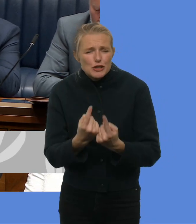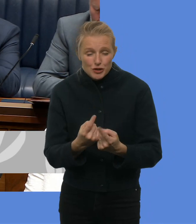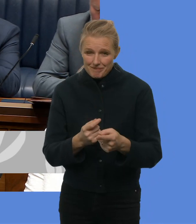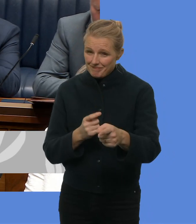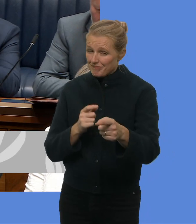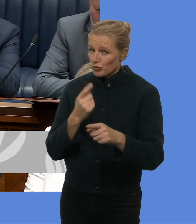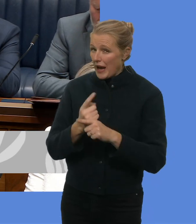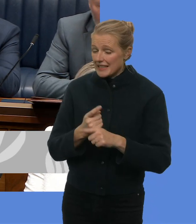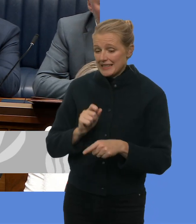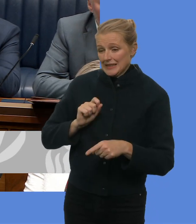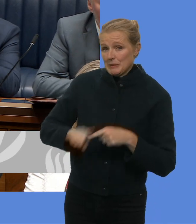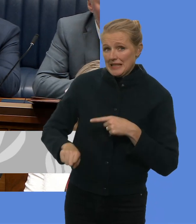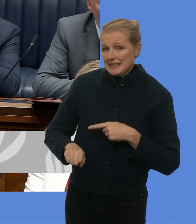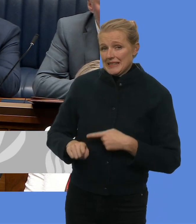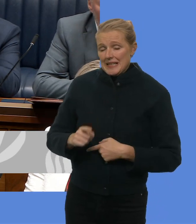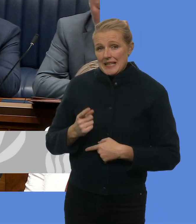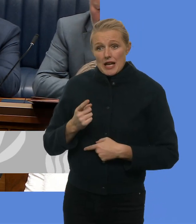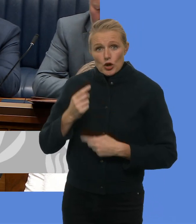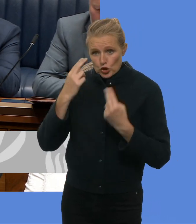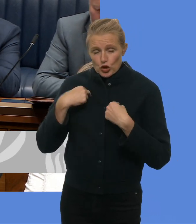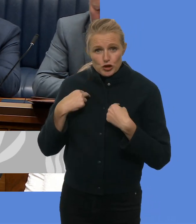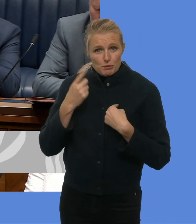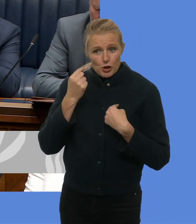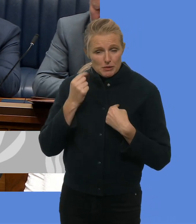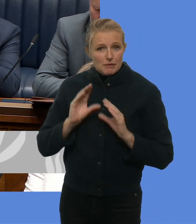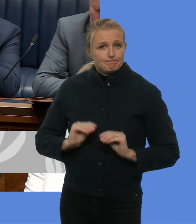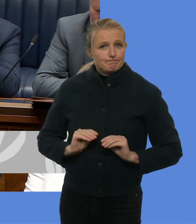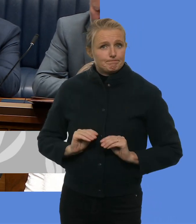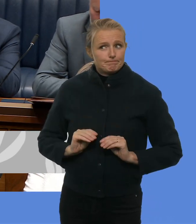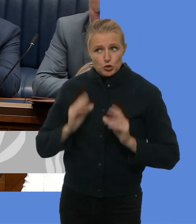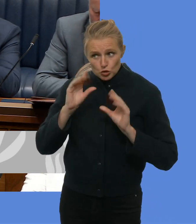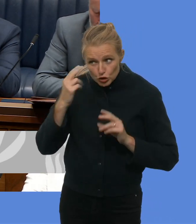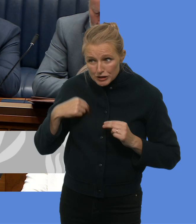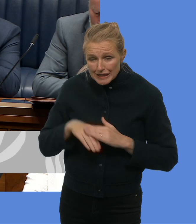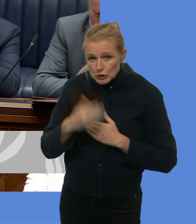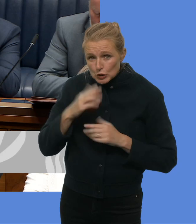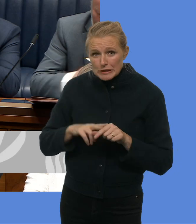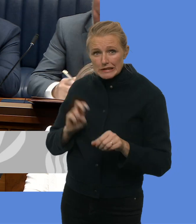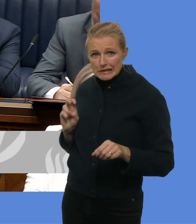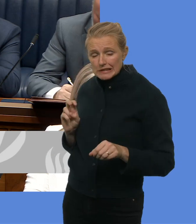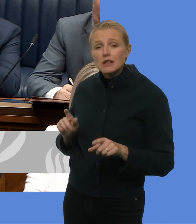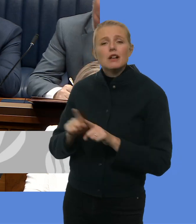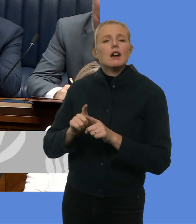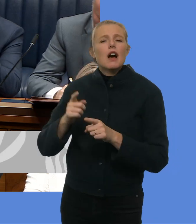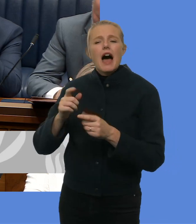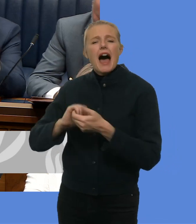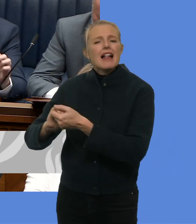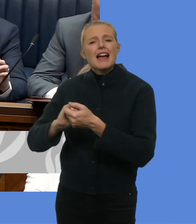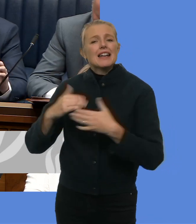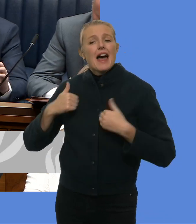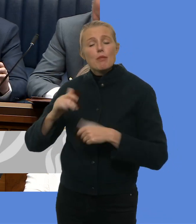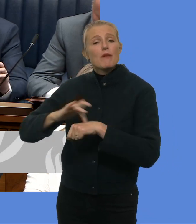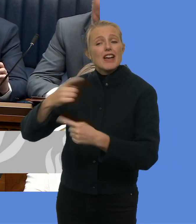about potential withdrawal of nurses, but also some of the changes that we've had with allied health professionals withdrawing